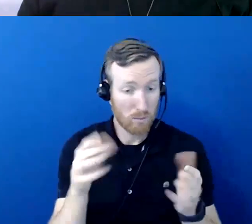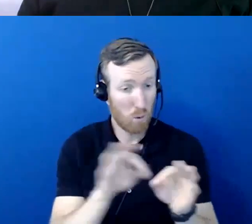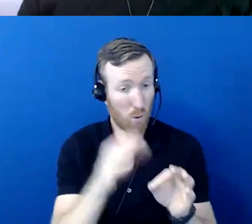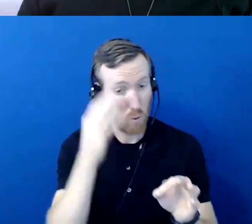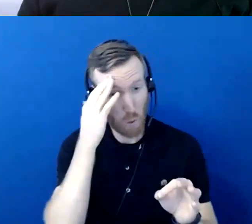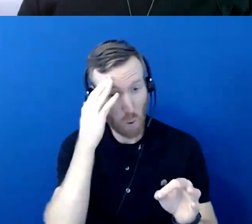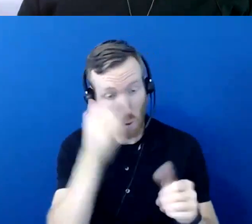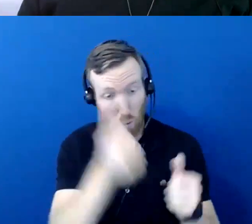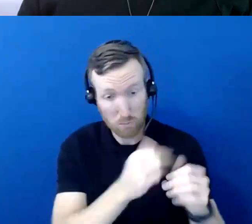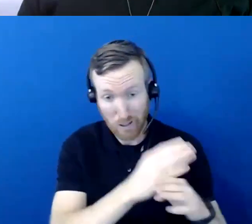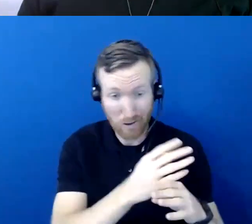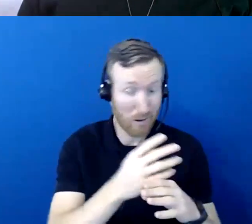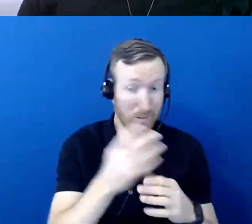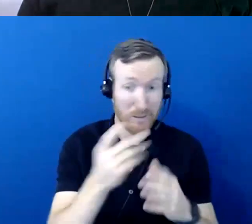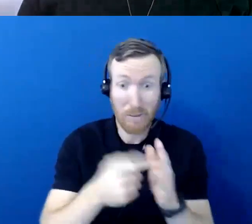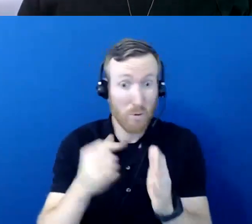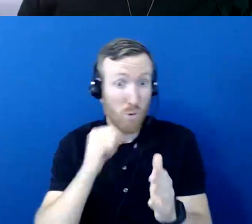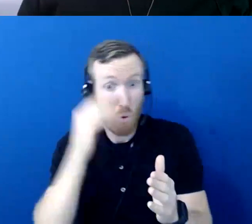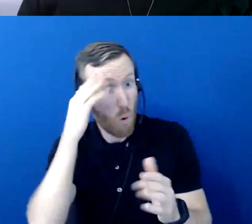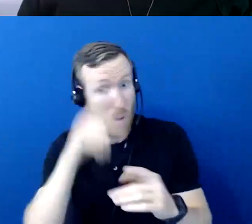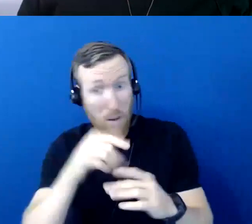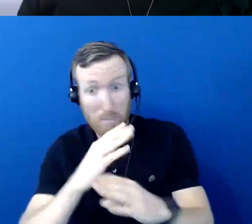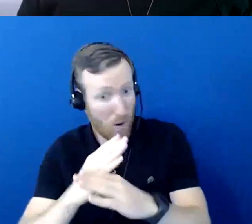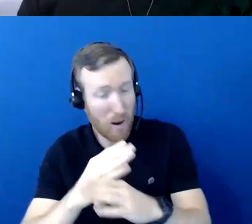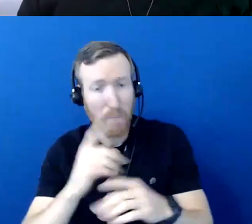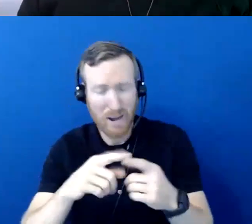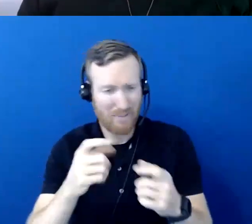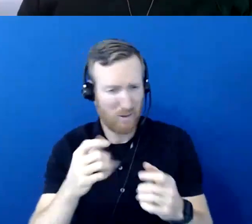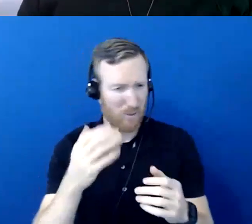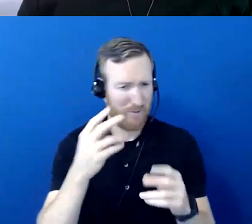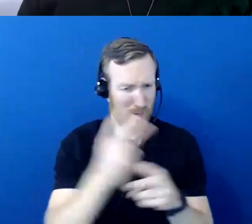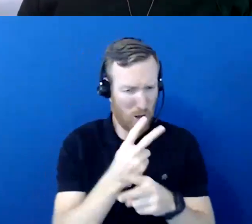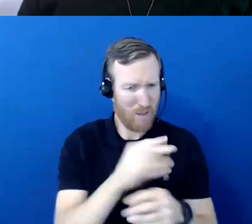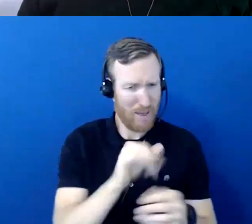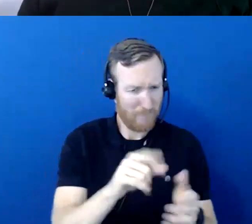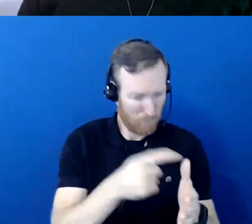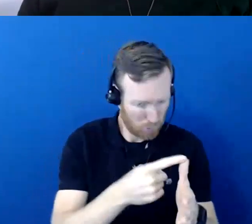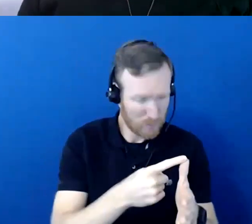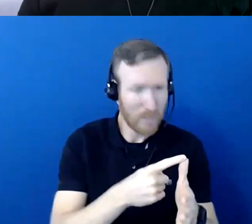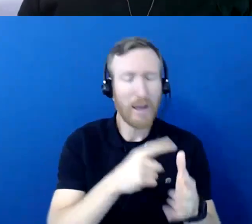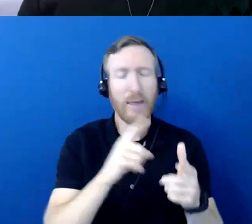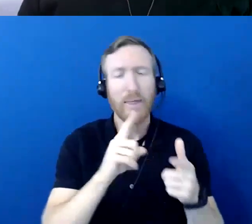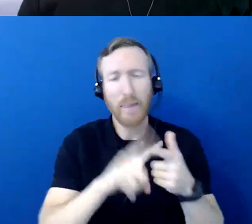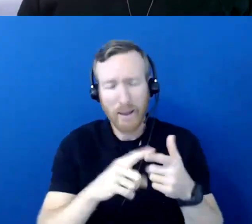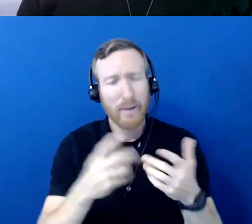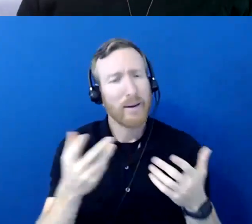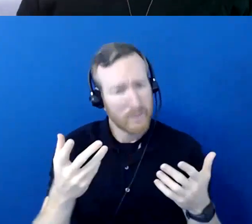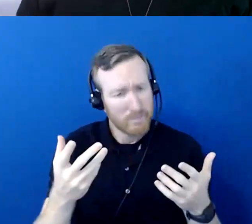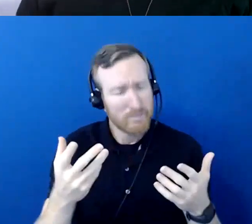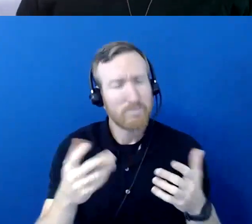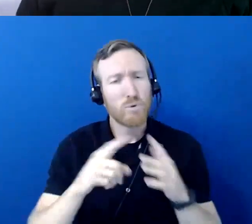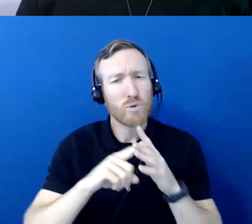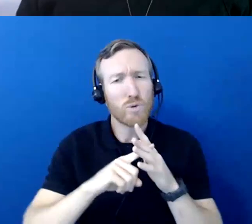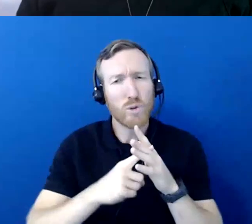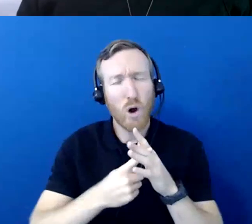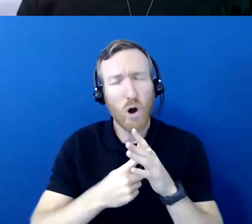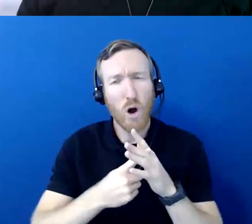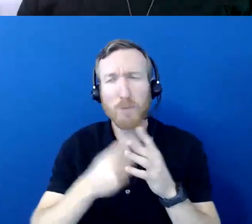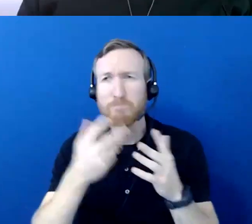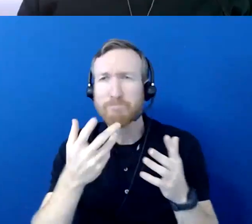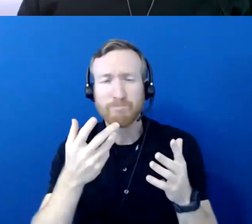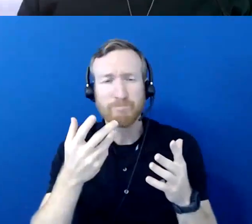or not. So, in a very simple, sort of very linear path, you would start with thinking